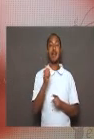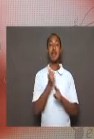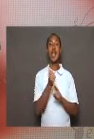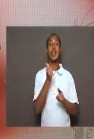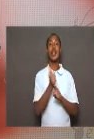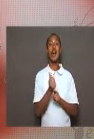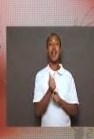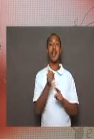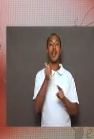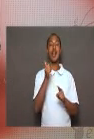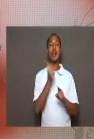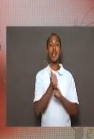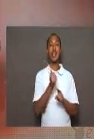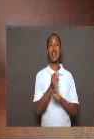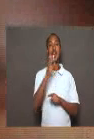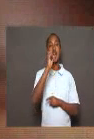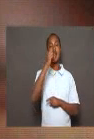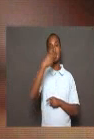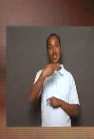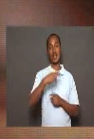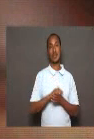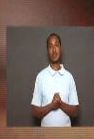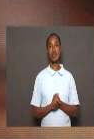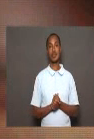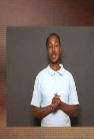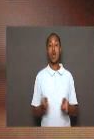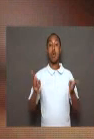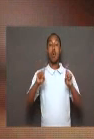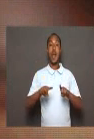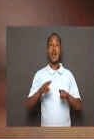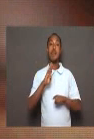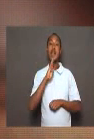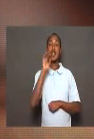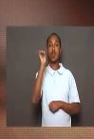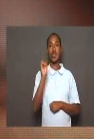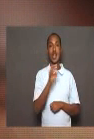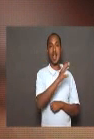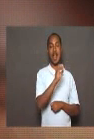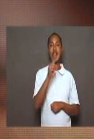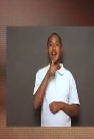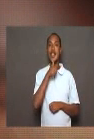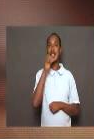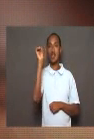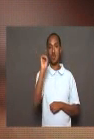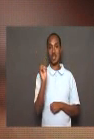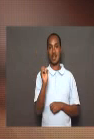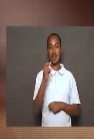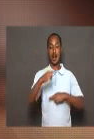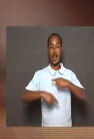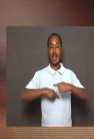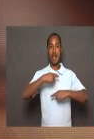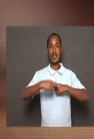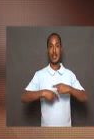metal hydroxides. When basic oxides and acidic oxides